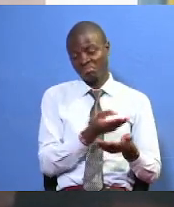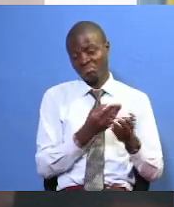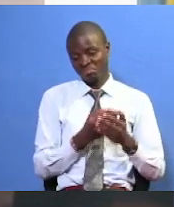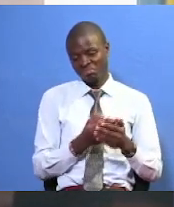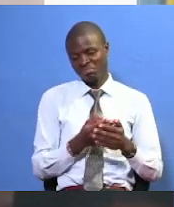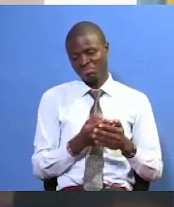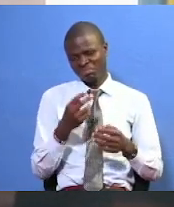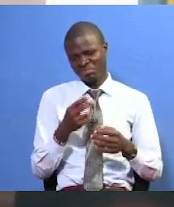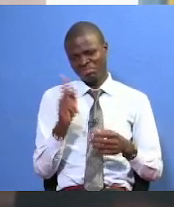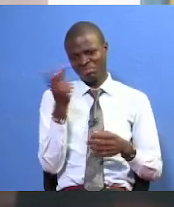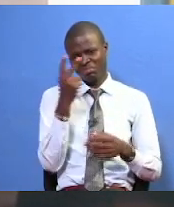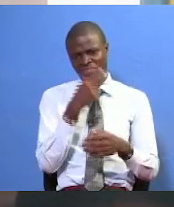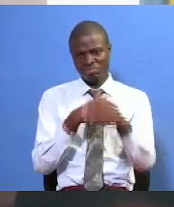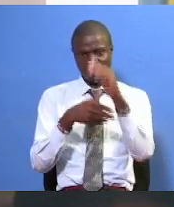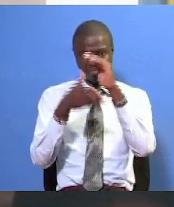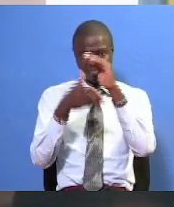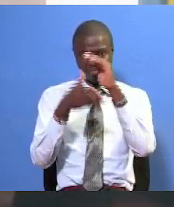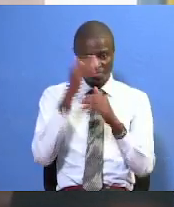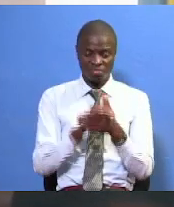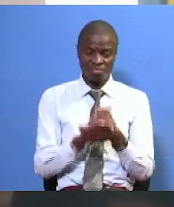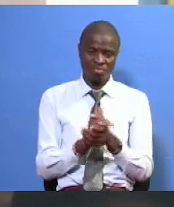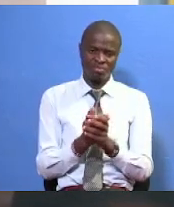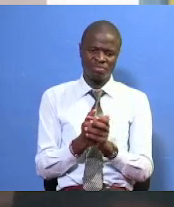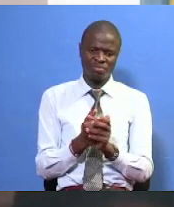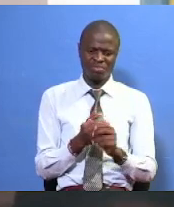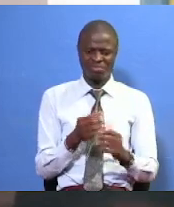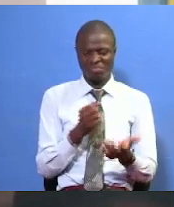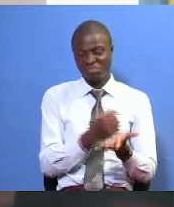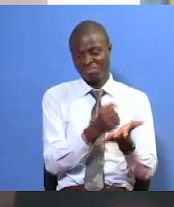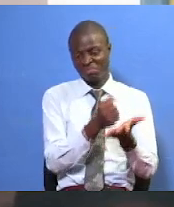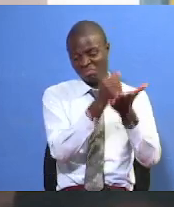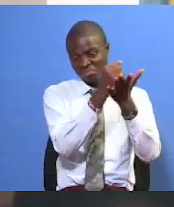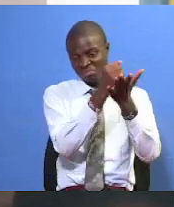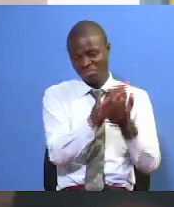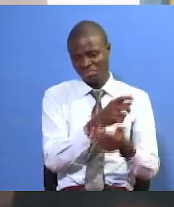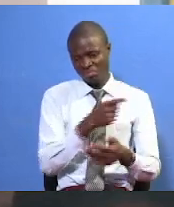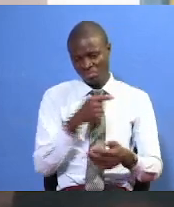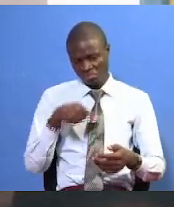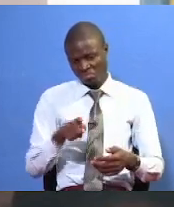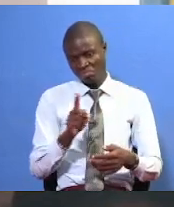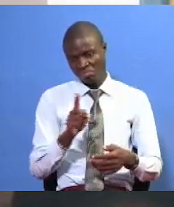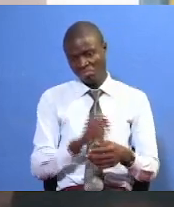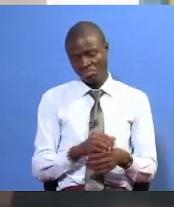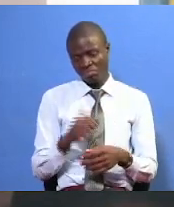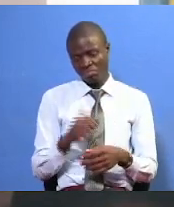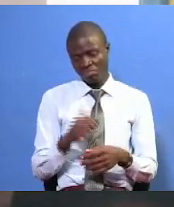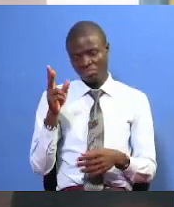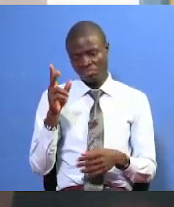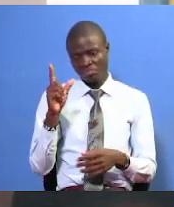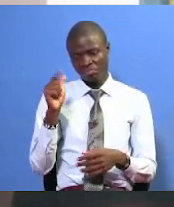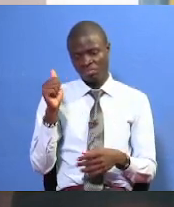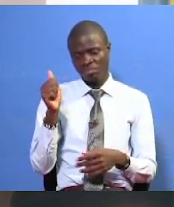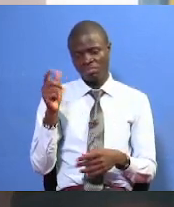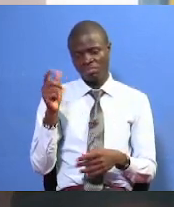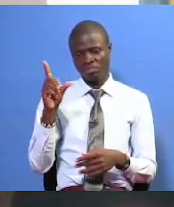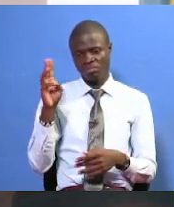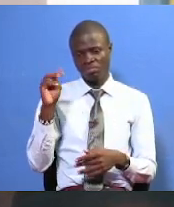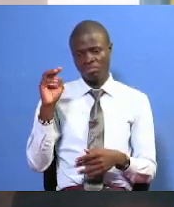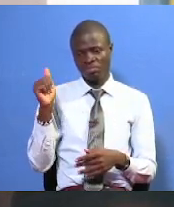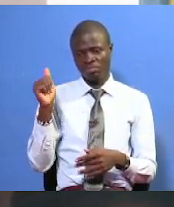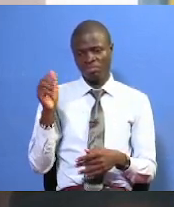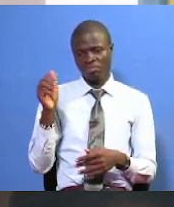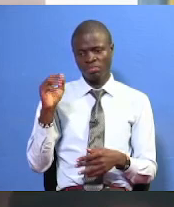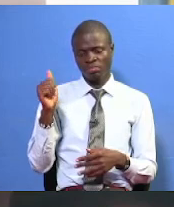Kenyatta University alumni have been at the forefront of supporting their alma mater through various initiatives and